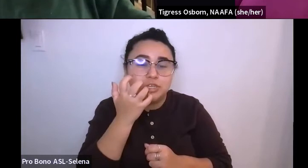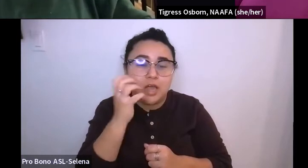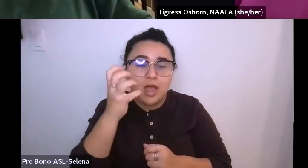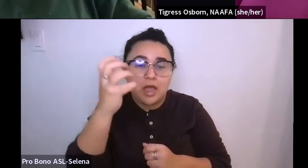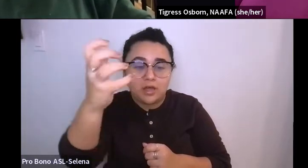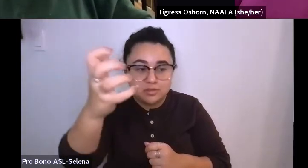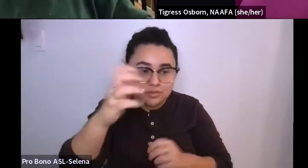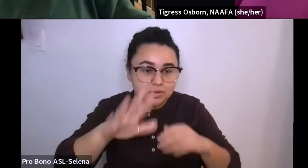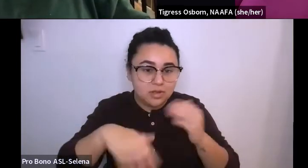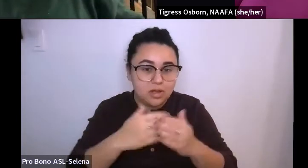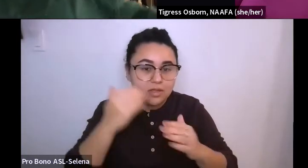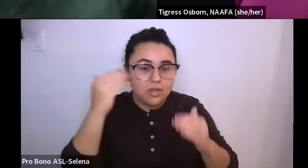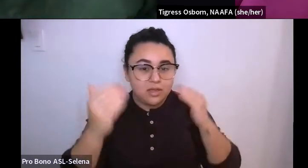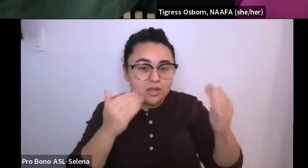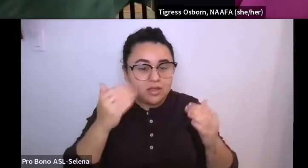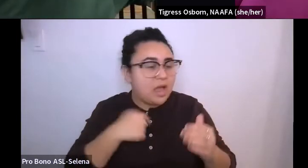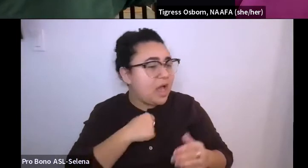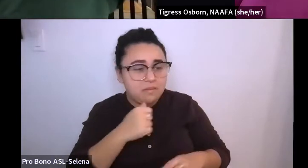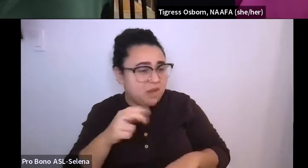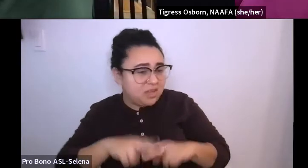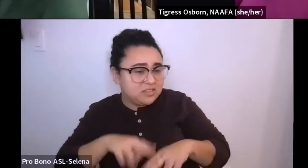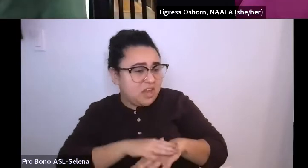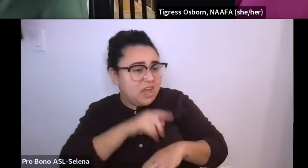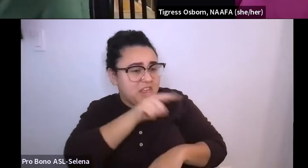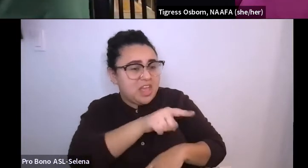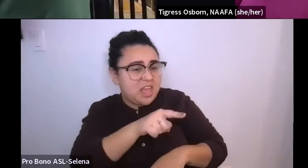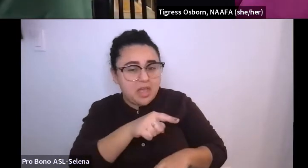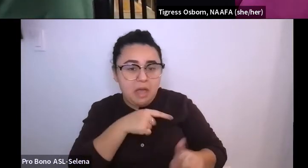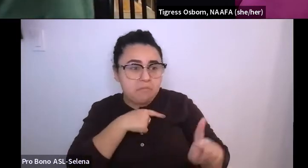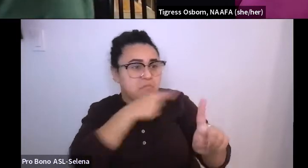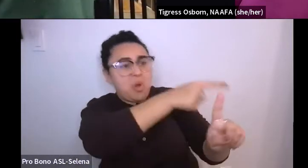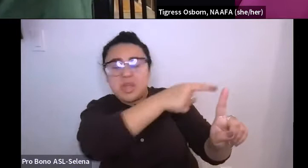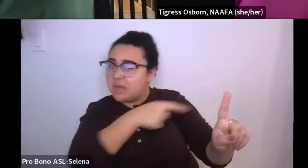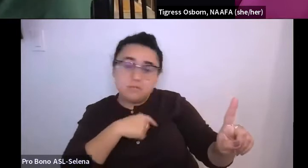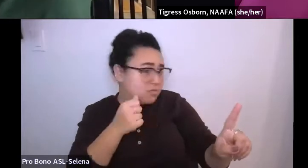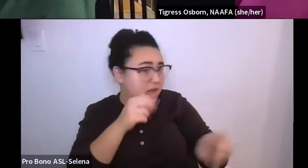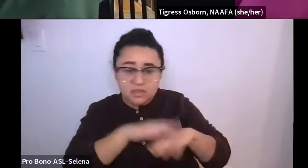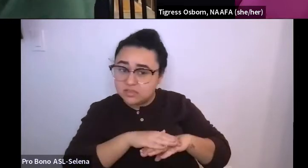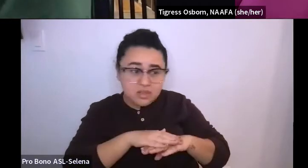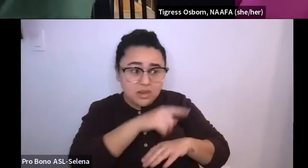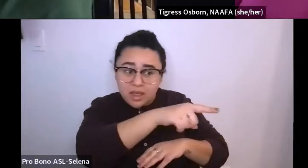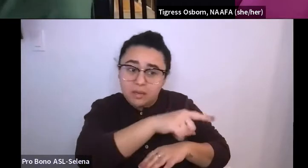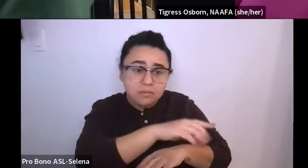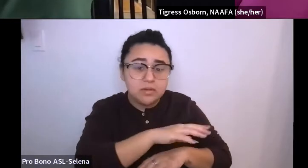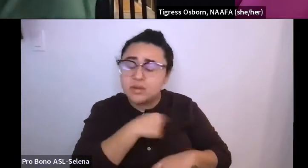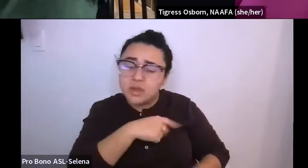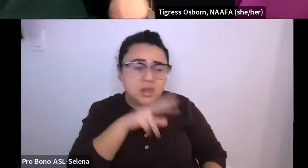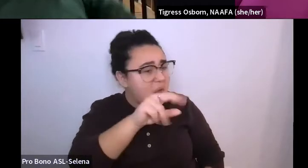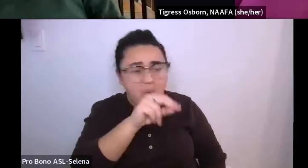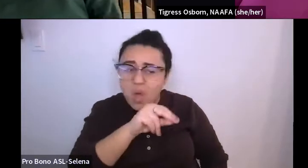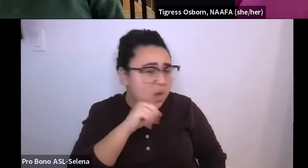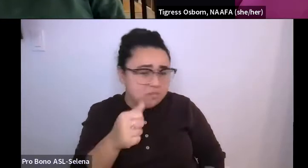these adults in this room, just like, I'm not gonna sit on him, like pointing him right in his face behind me, just not gonna sit on